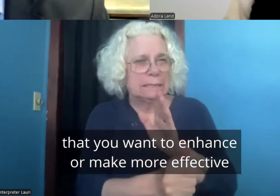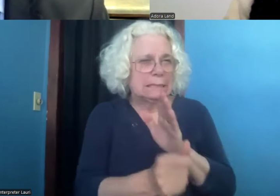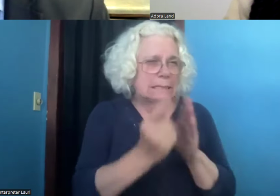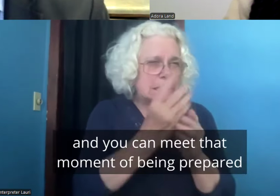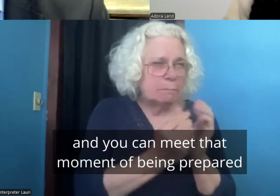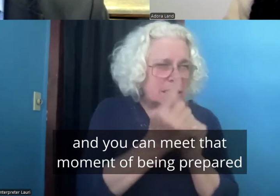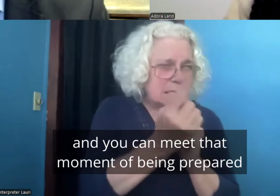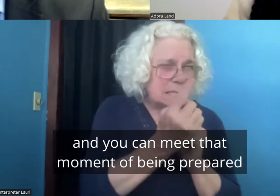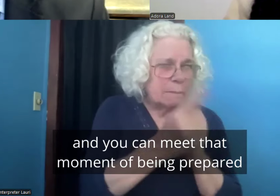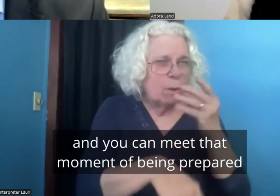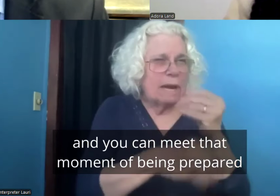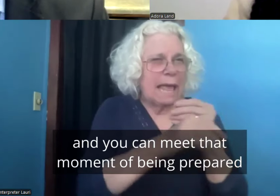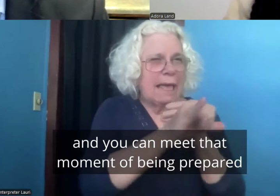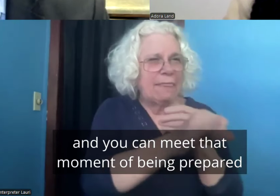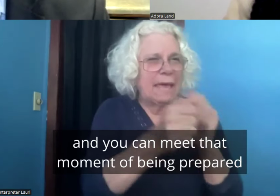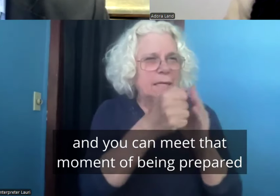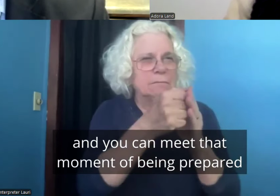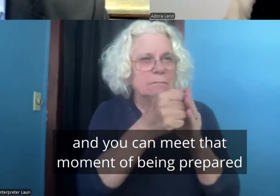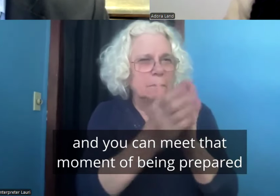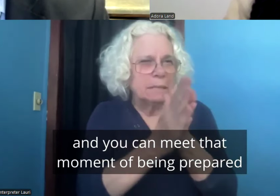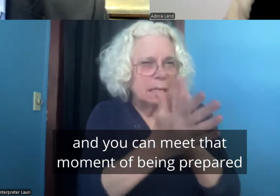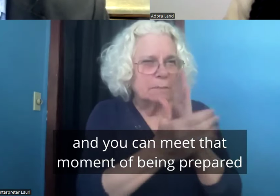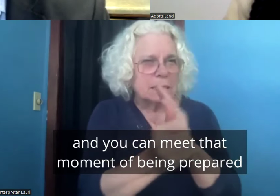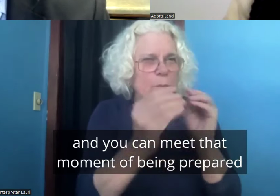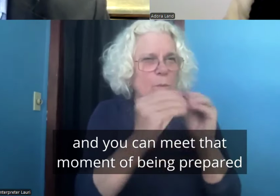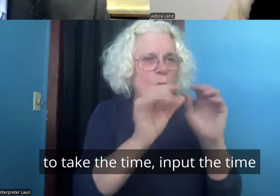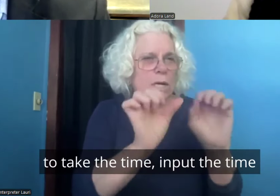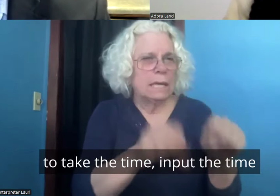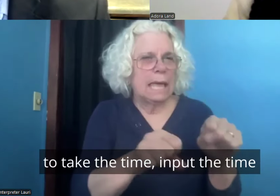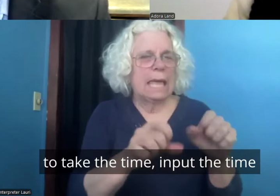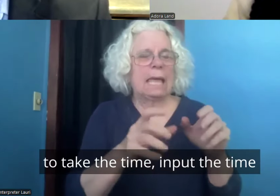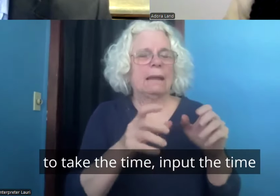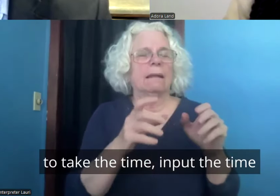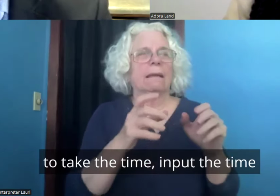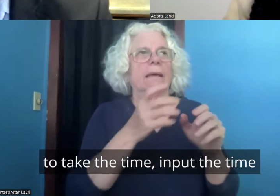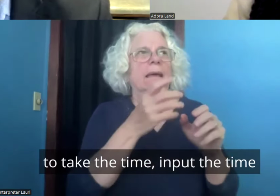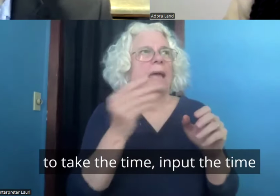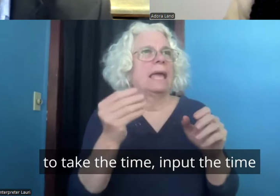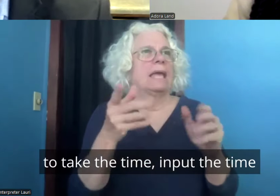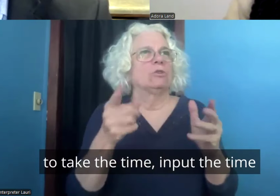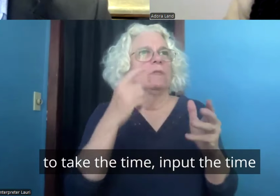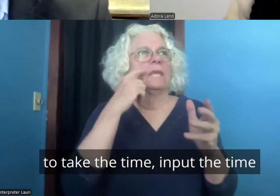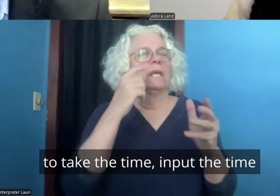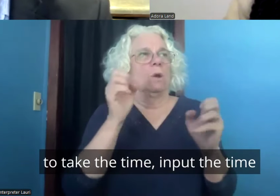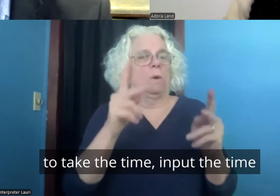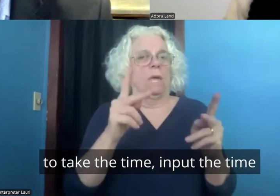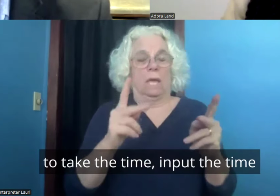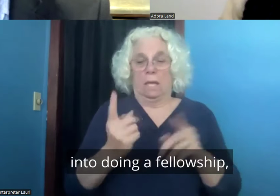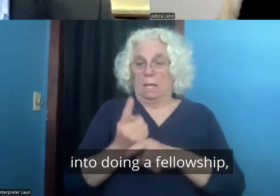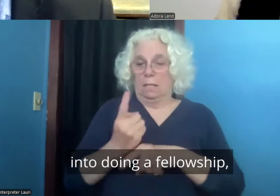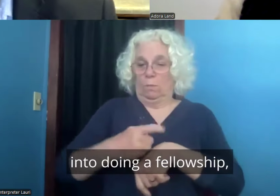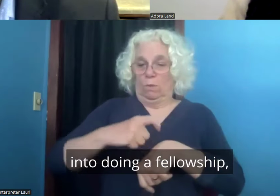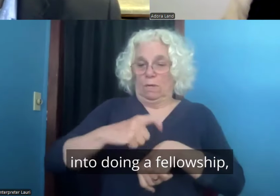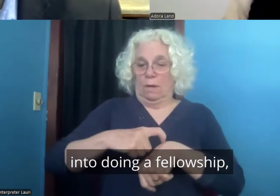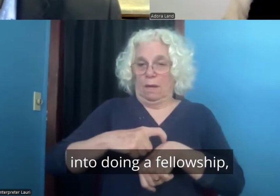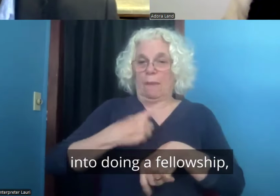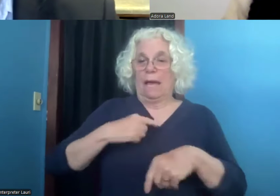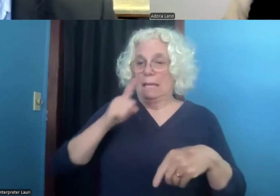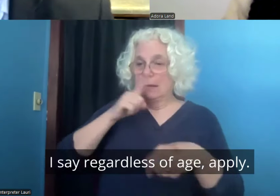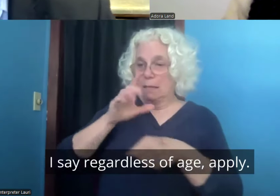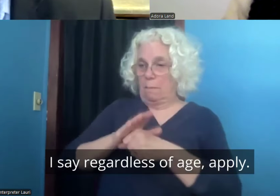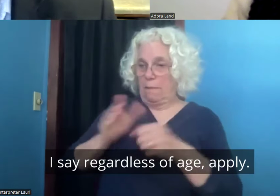effective, and you can meet that moment of being prepared to take the time and put the time into doing a